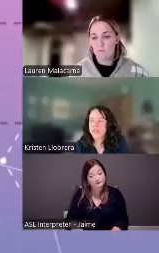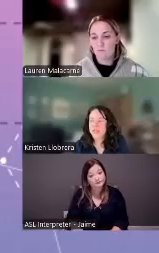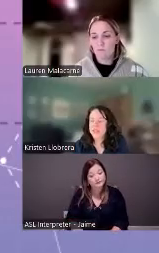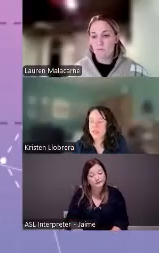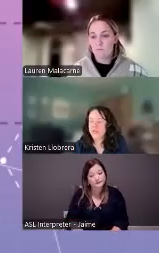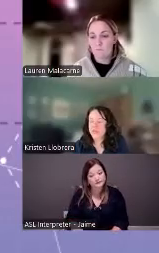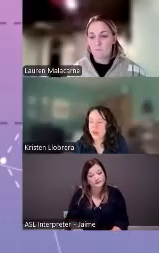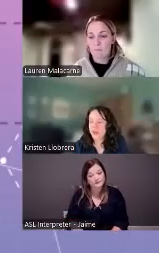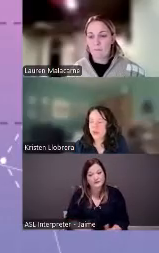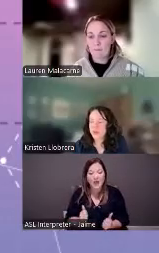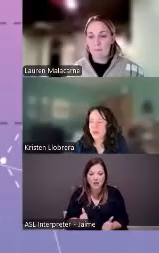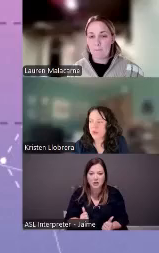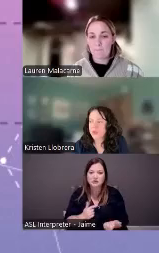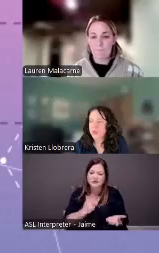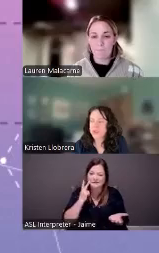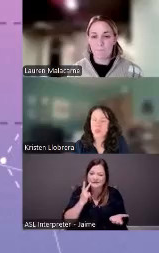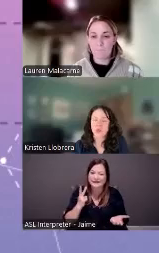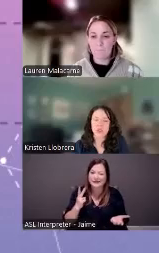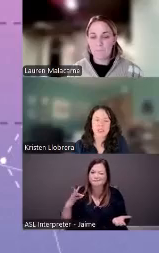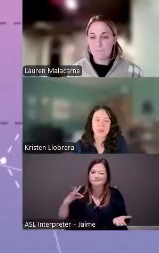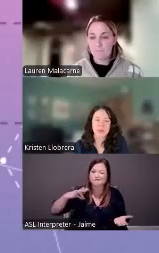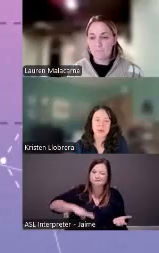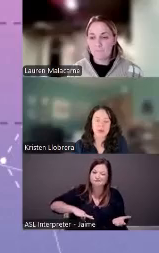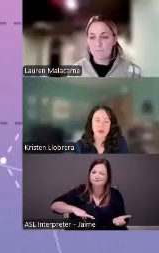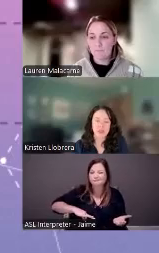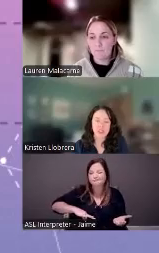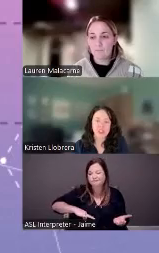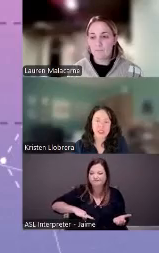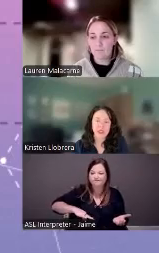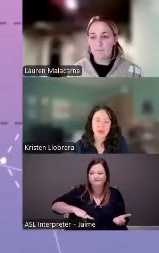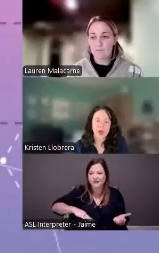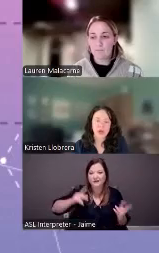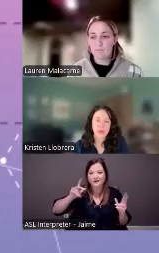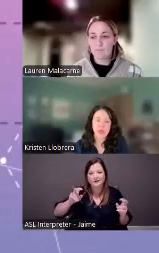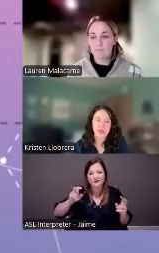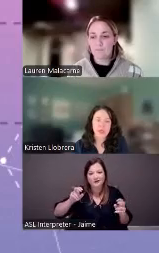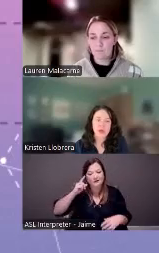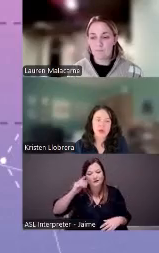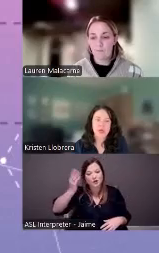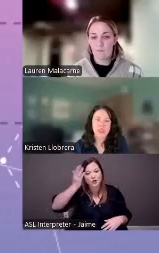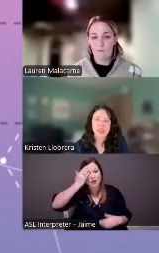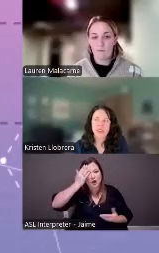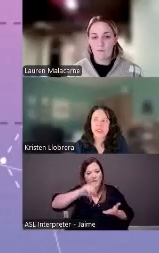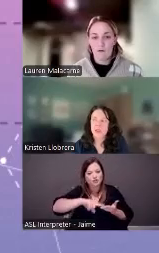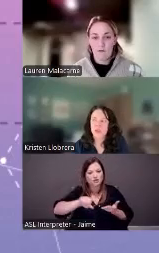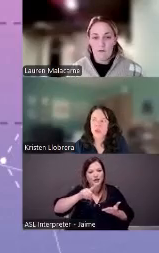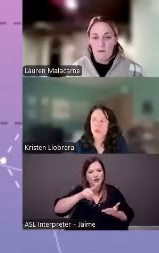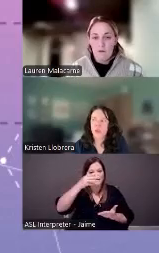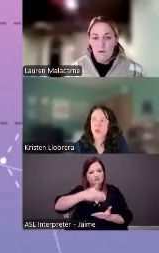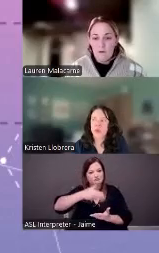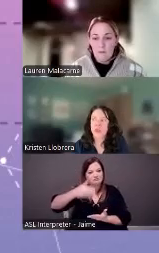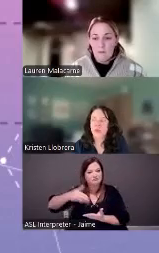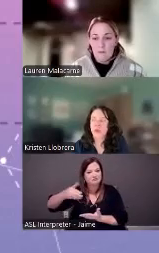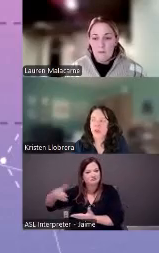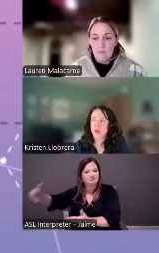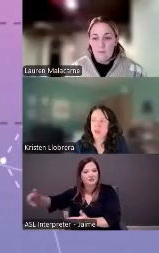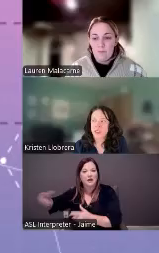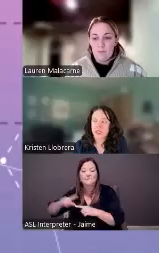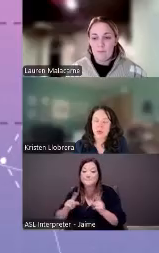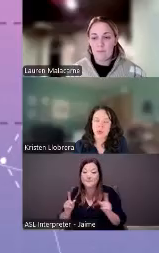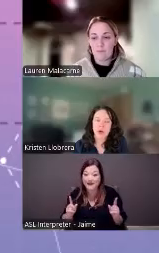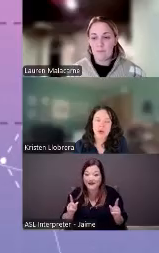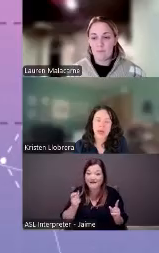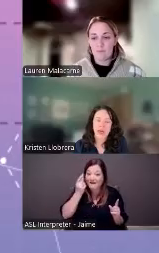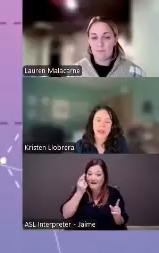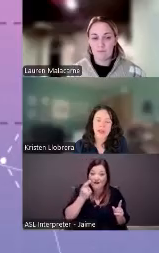I could see some value, I suppose, in doing some knowledge checks throughout, but it just, with the amount of